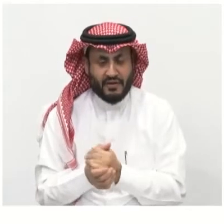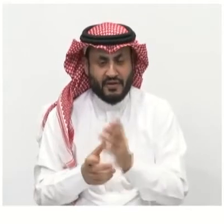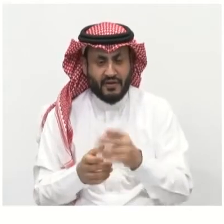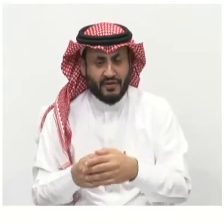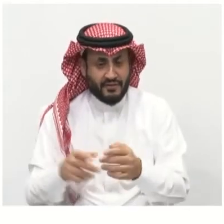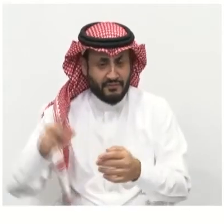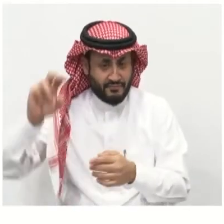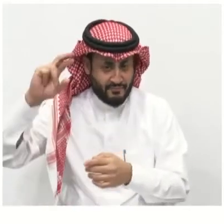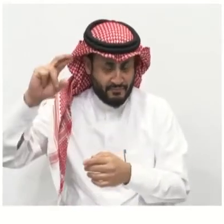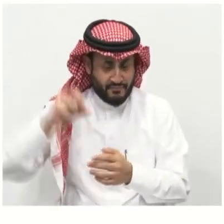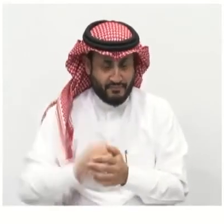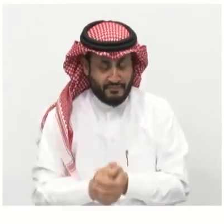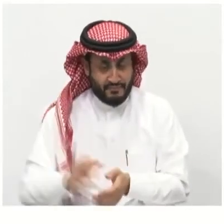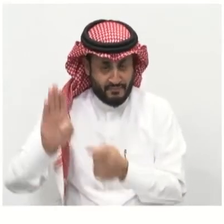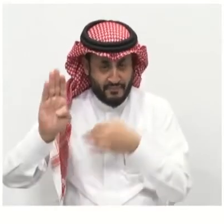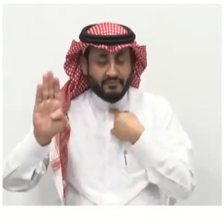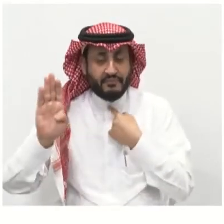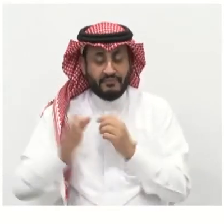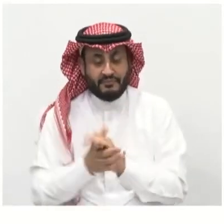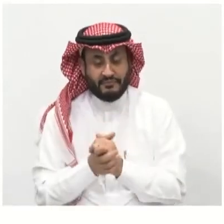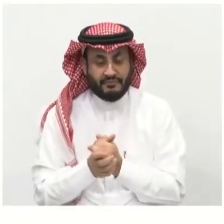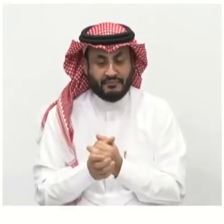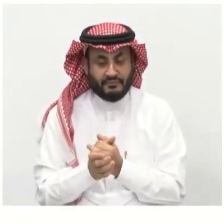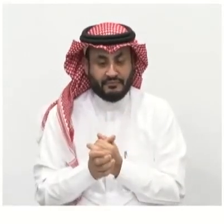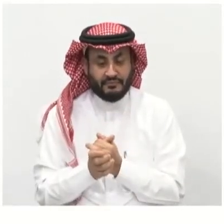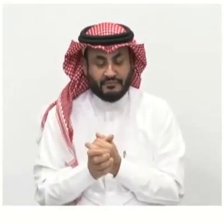B sound, are always in a